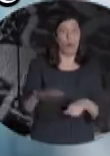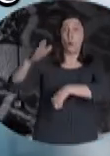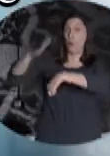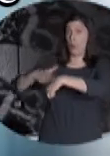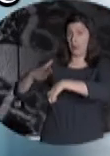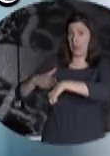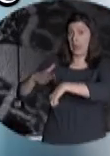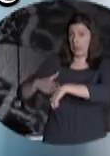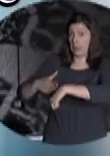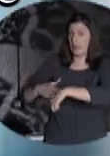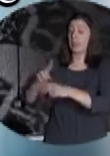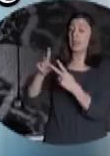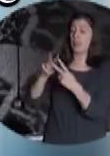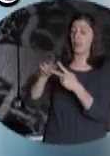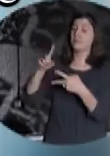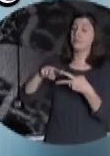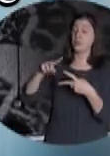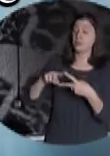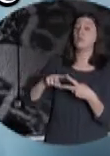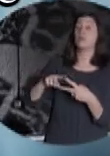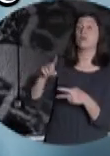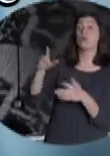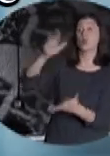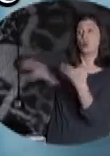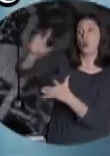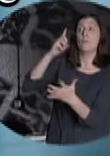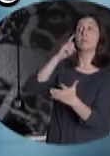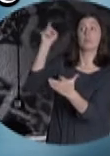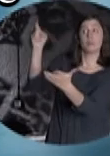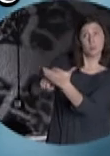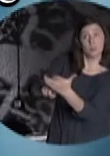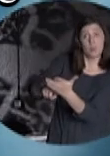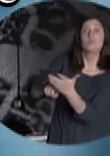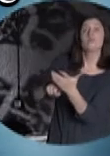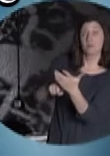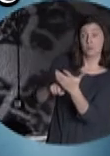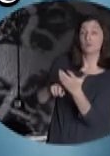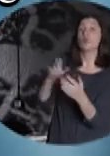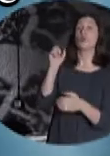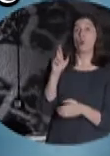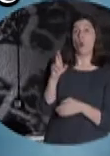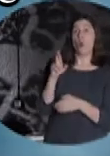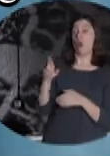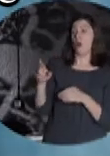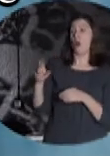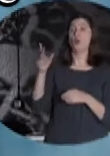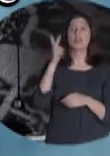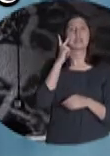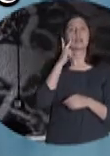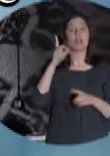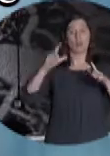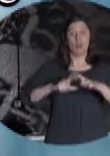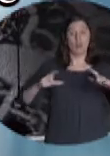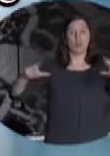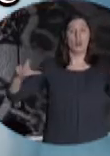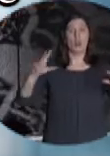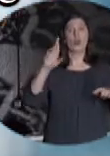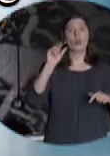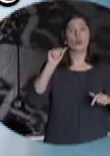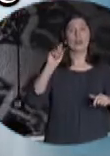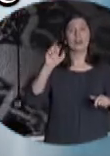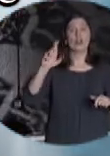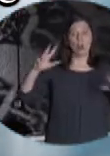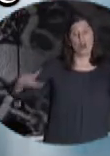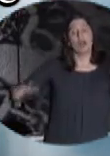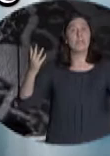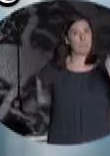on the other hand, either means that a storm has been spotted and confirmed or is appearing on the radar. And so you don't want to take